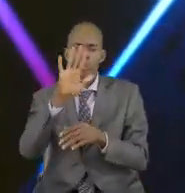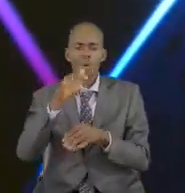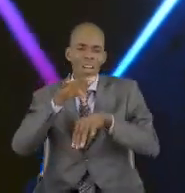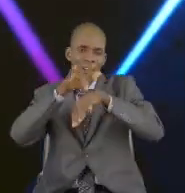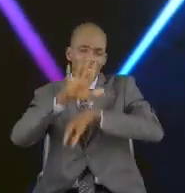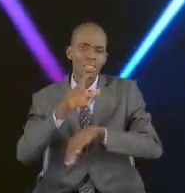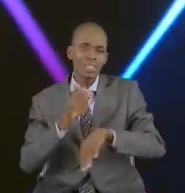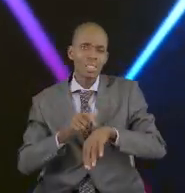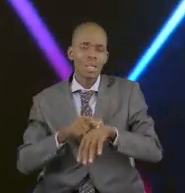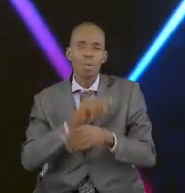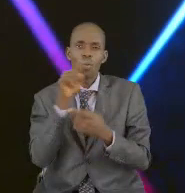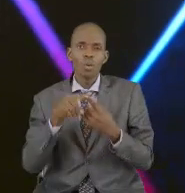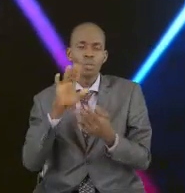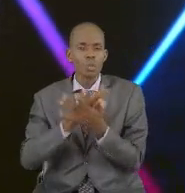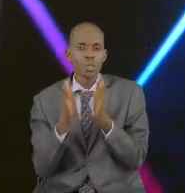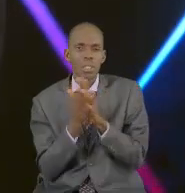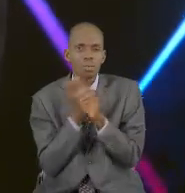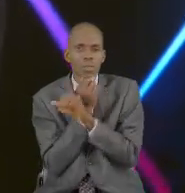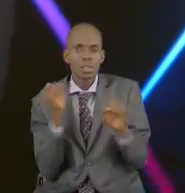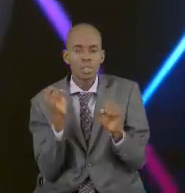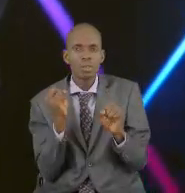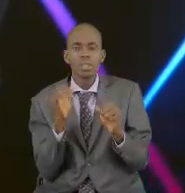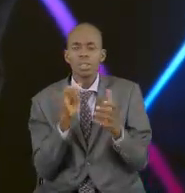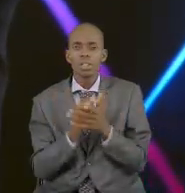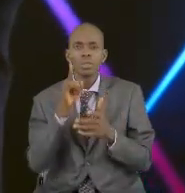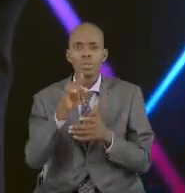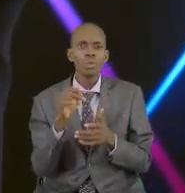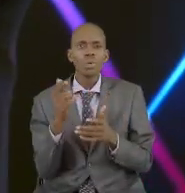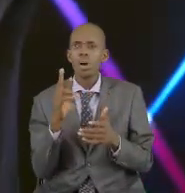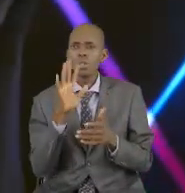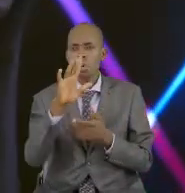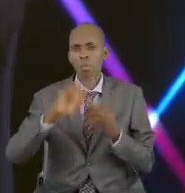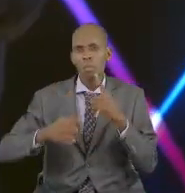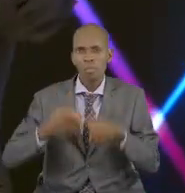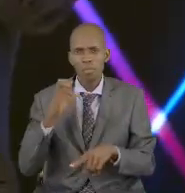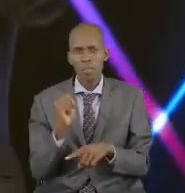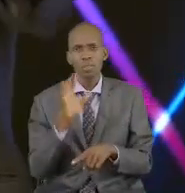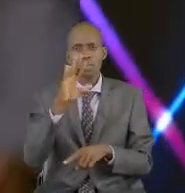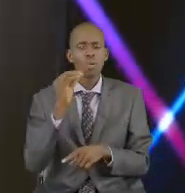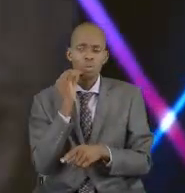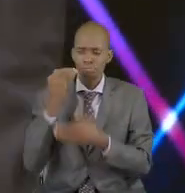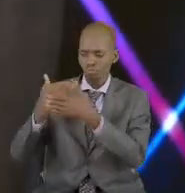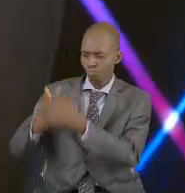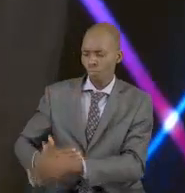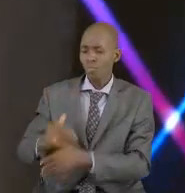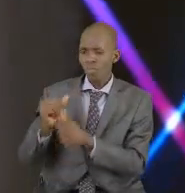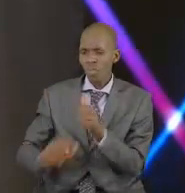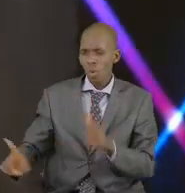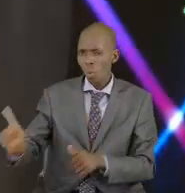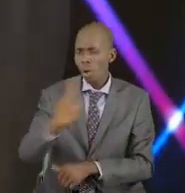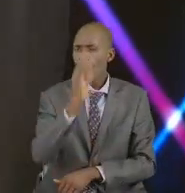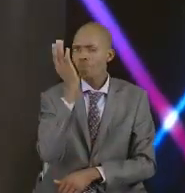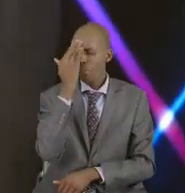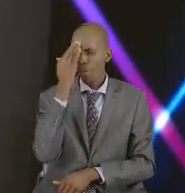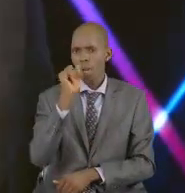a transformation so dramatic that your friends and your neighbors and everyone knew about